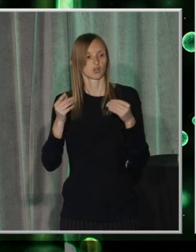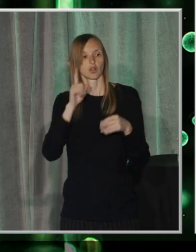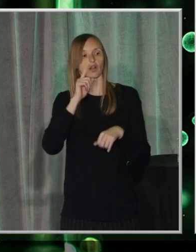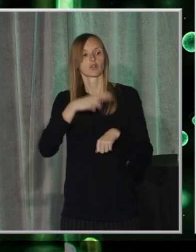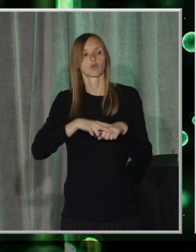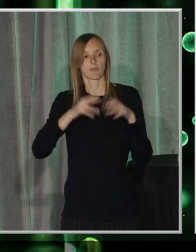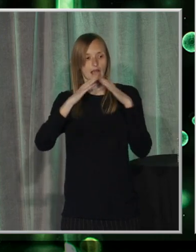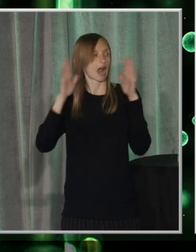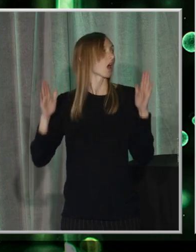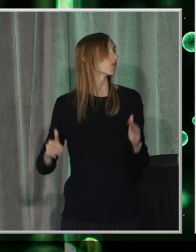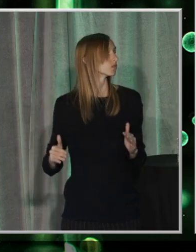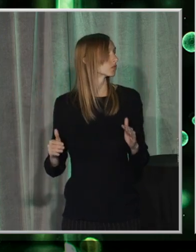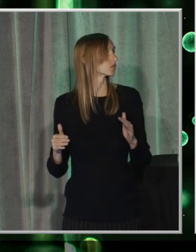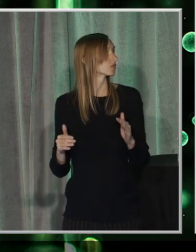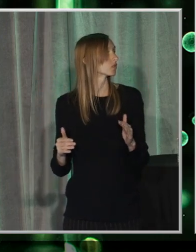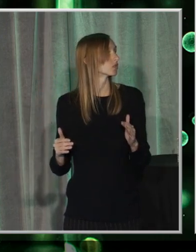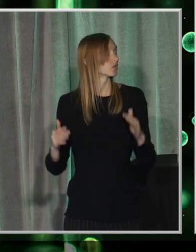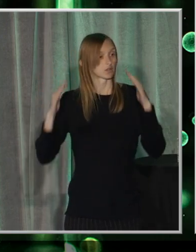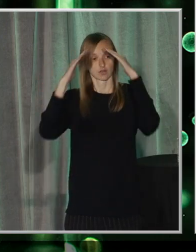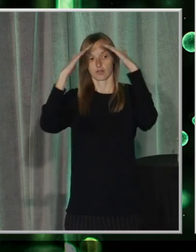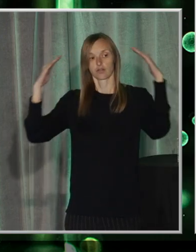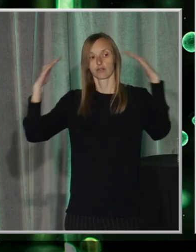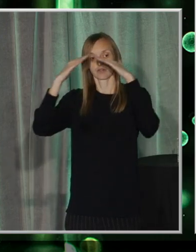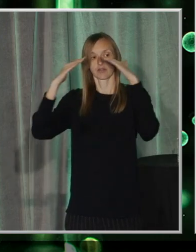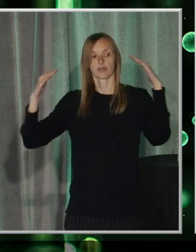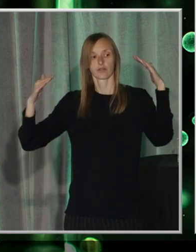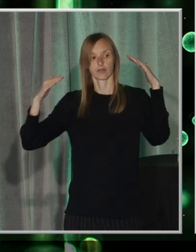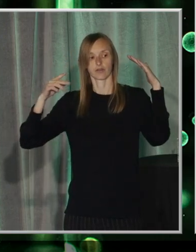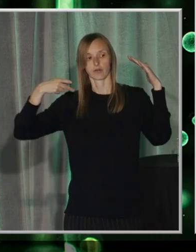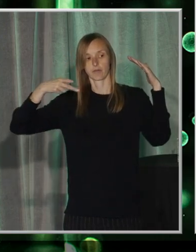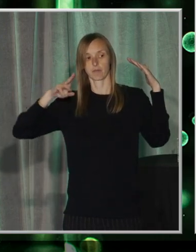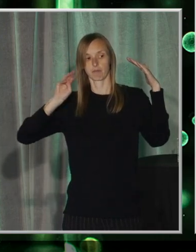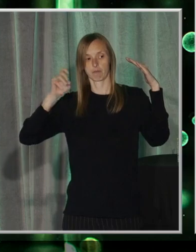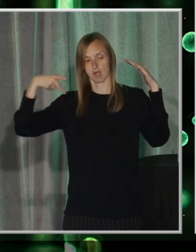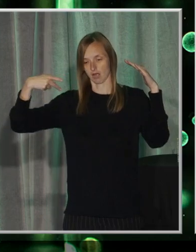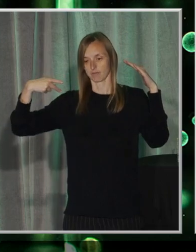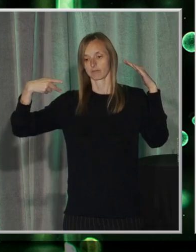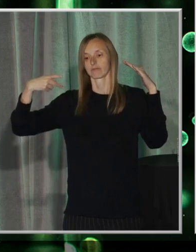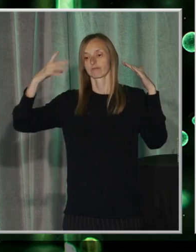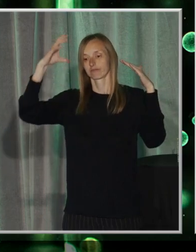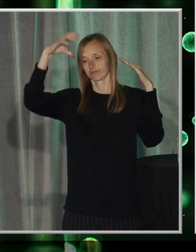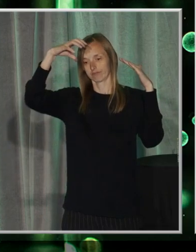the below the roof there will be the pump, which has different